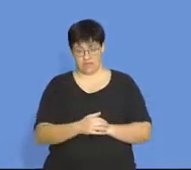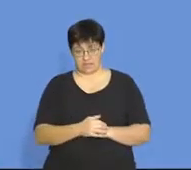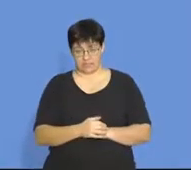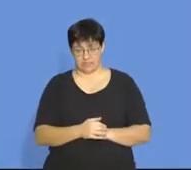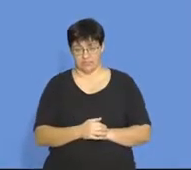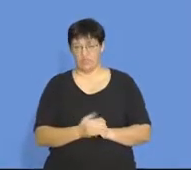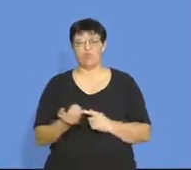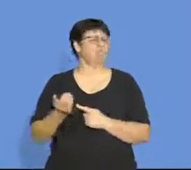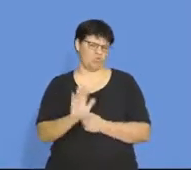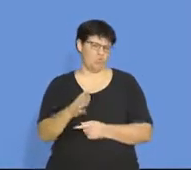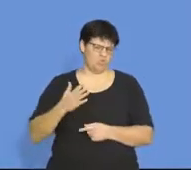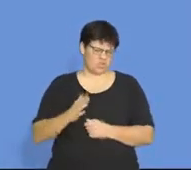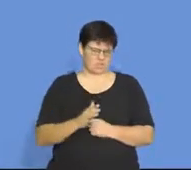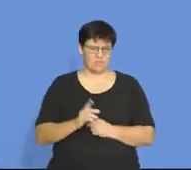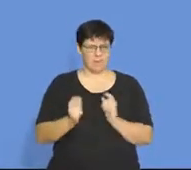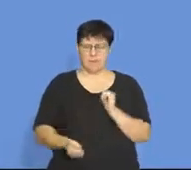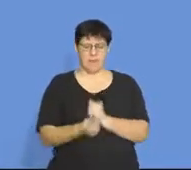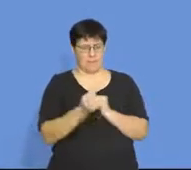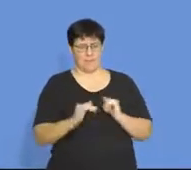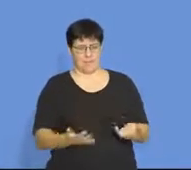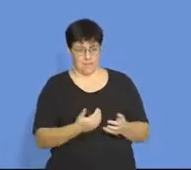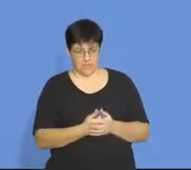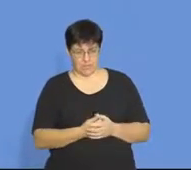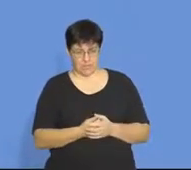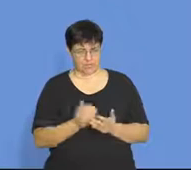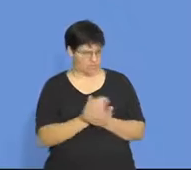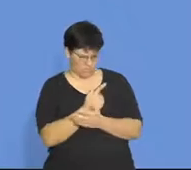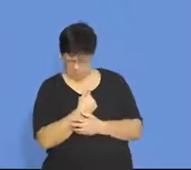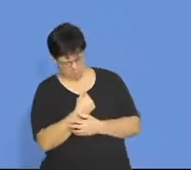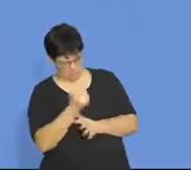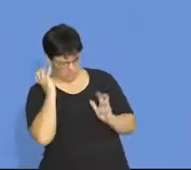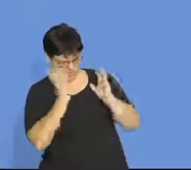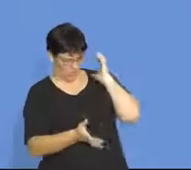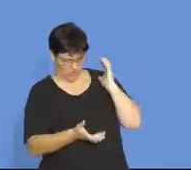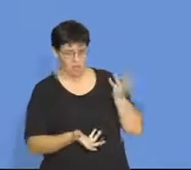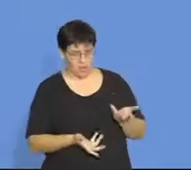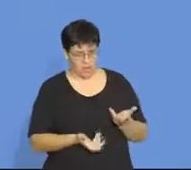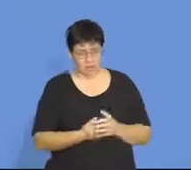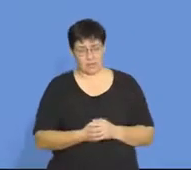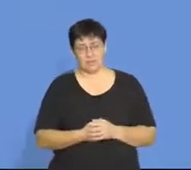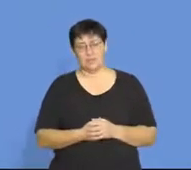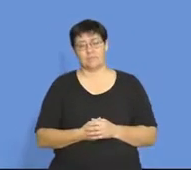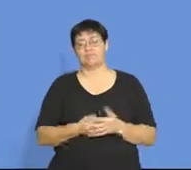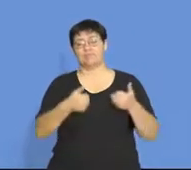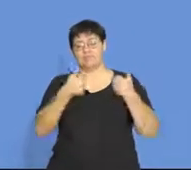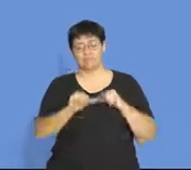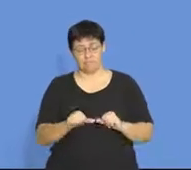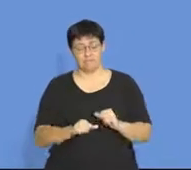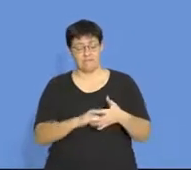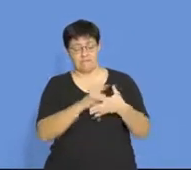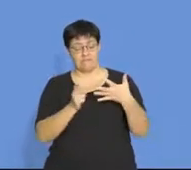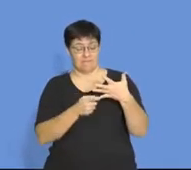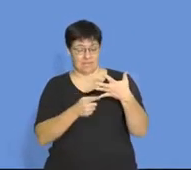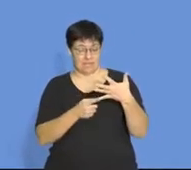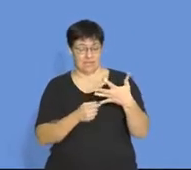came from. So I just wanted to show you how did it come about, because some people might be confused with that. Now from there,